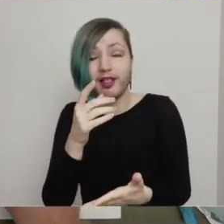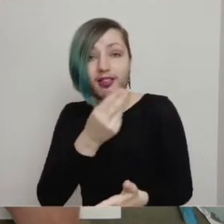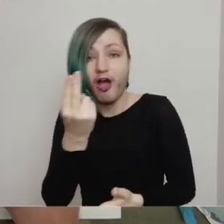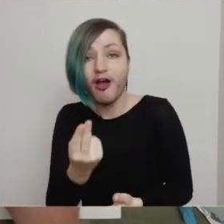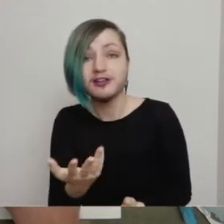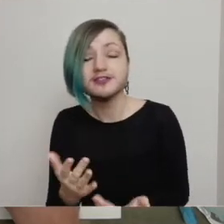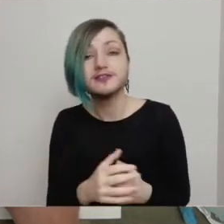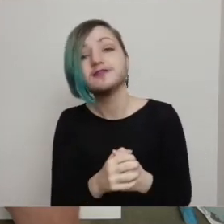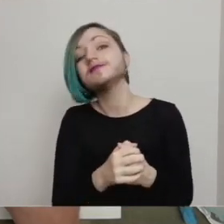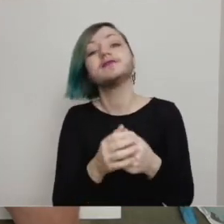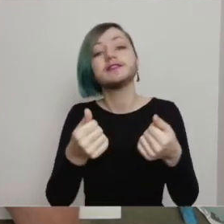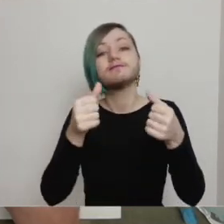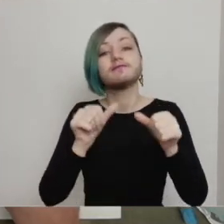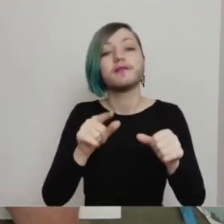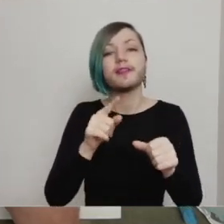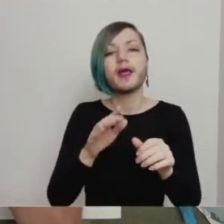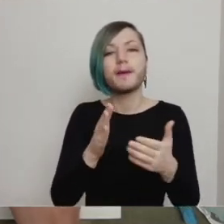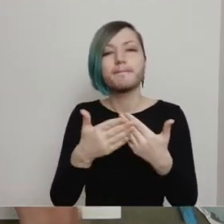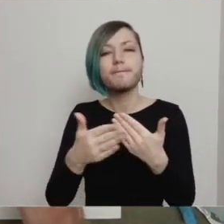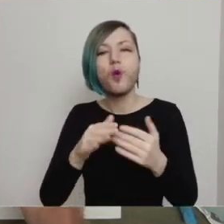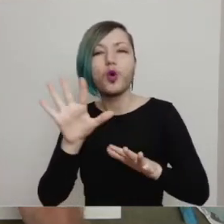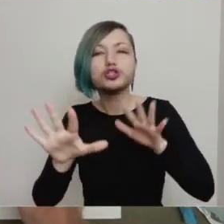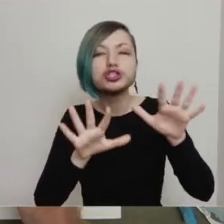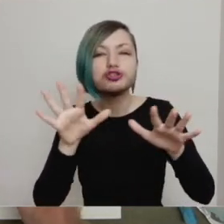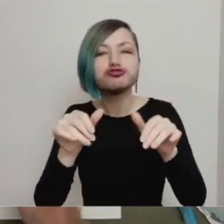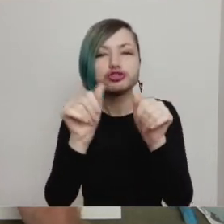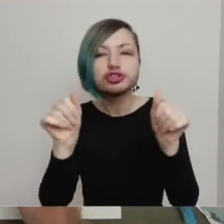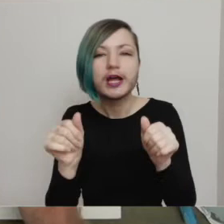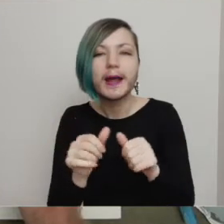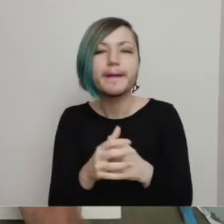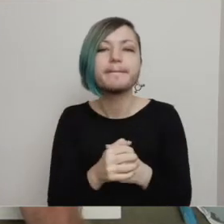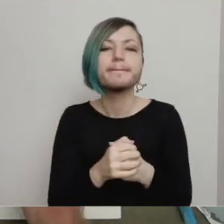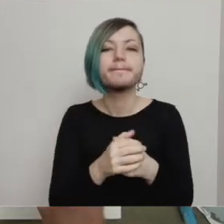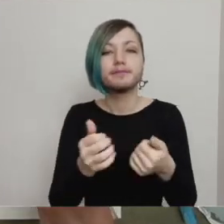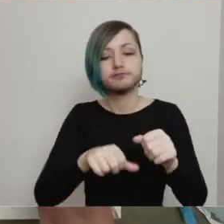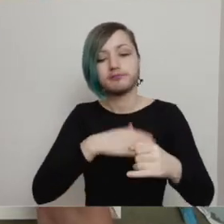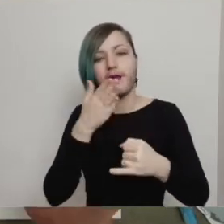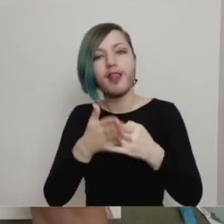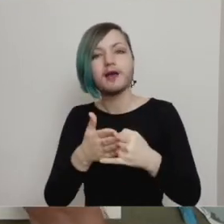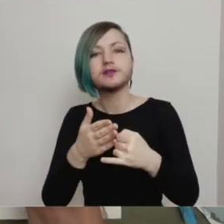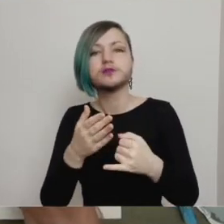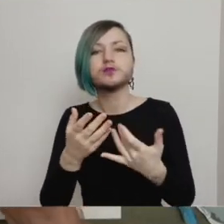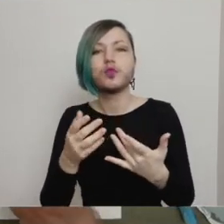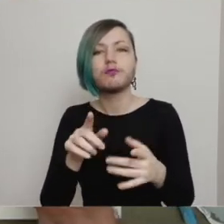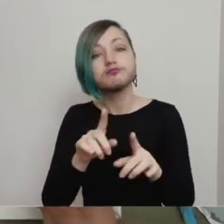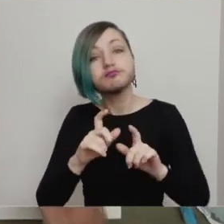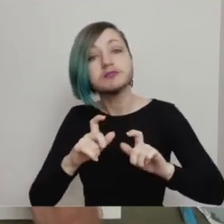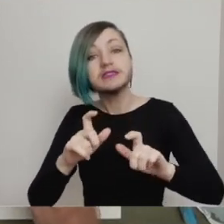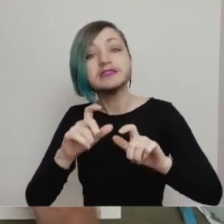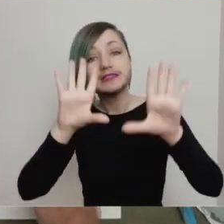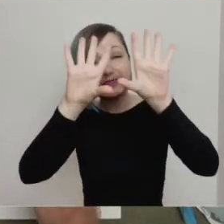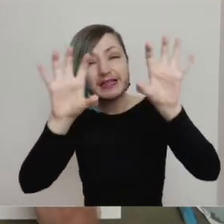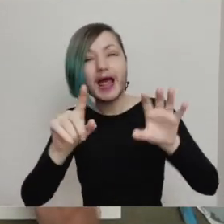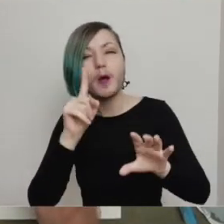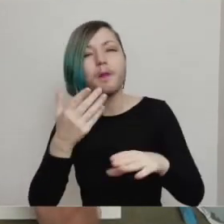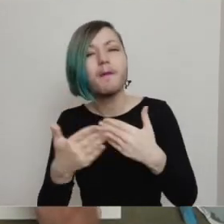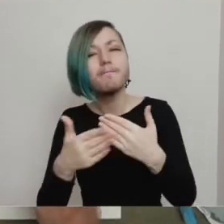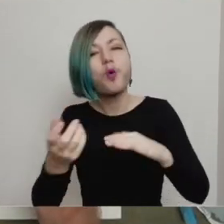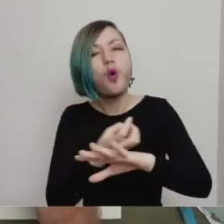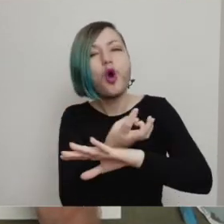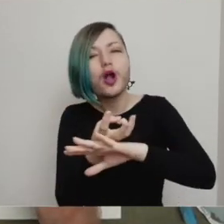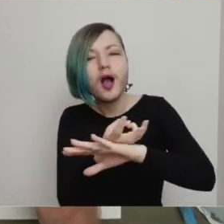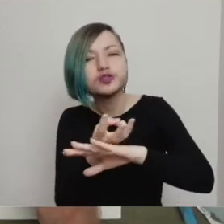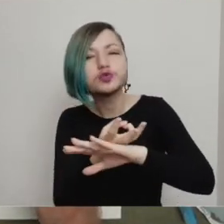Here some much more gestural shapes. And then here, still kind of, you know, interpreting clouds, but in a much more kind